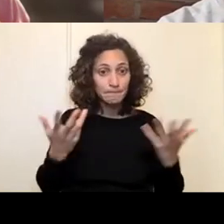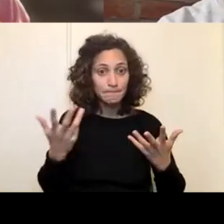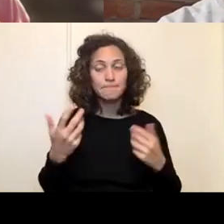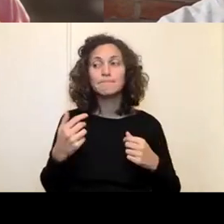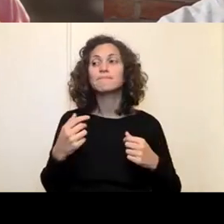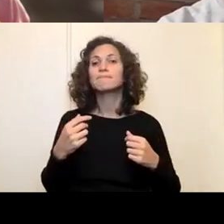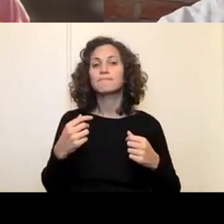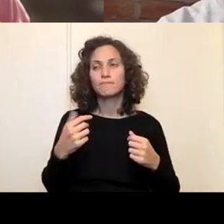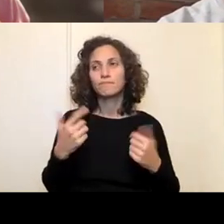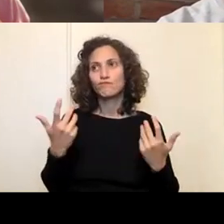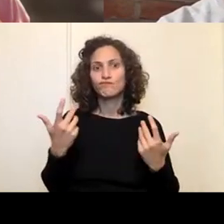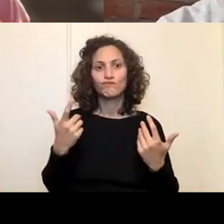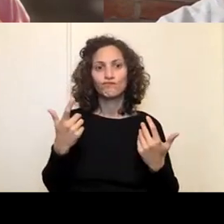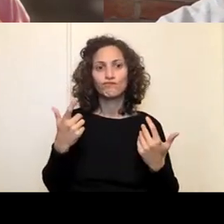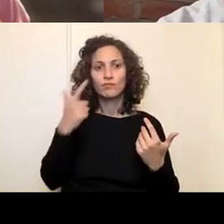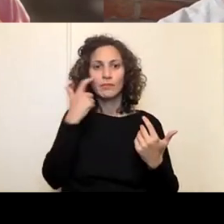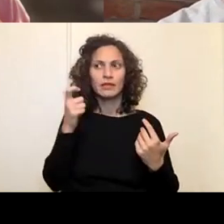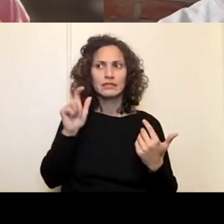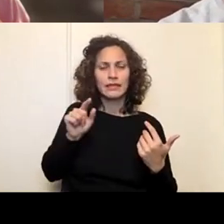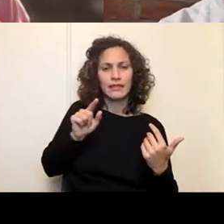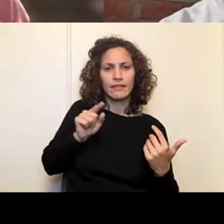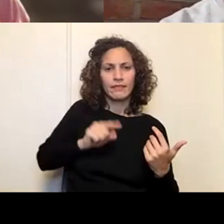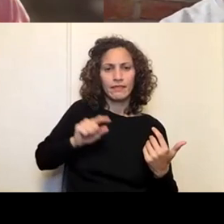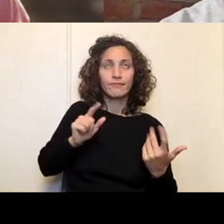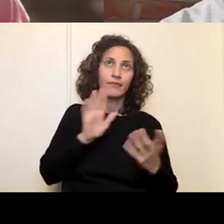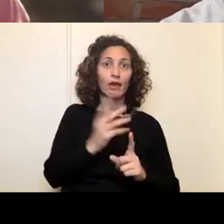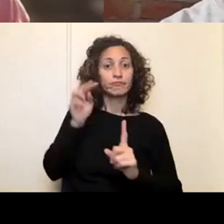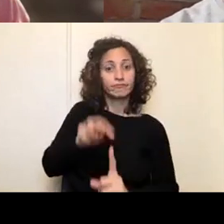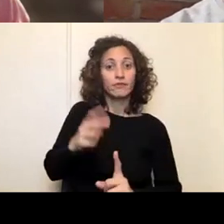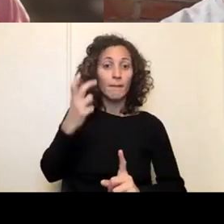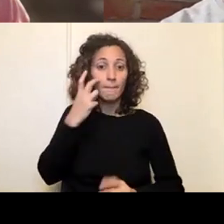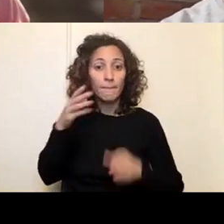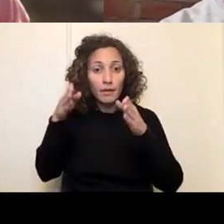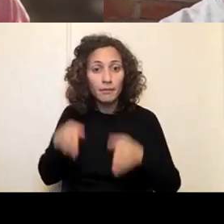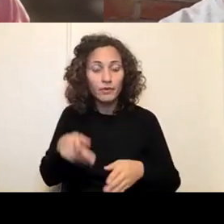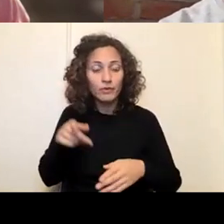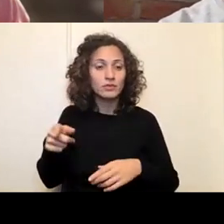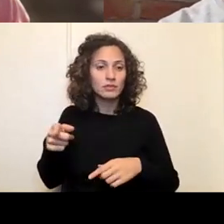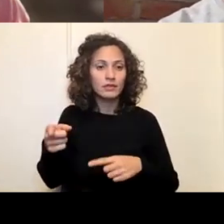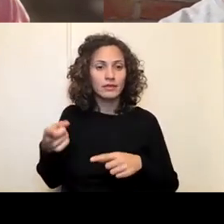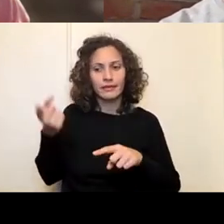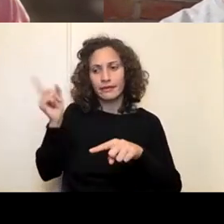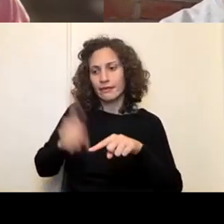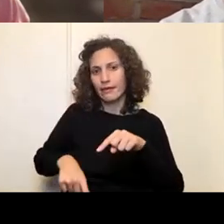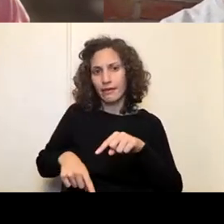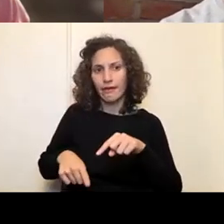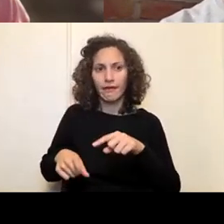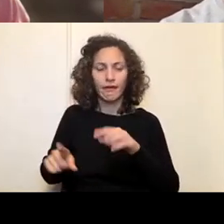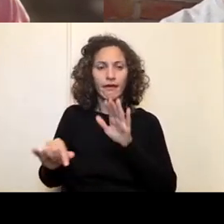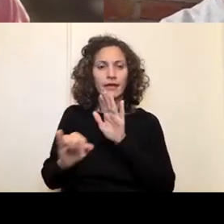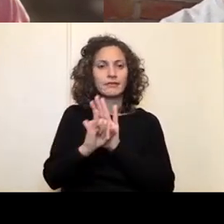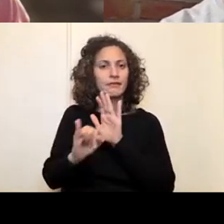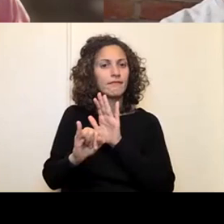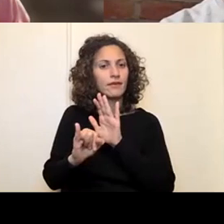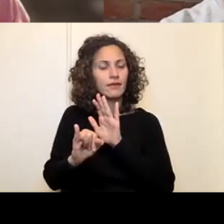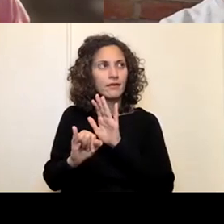because their thinking was that a blind person would not be able to identify,